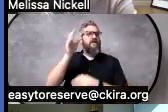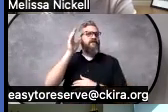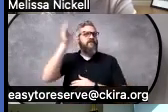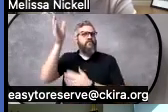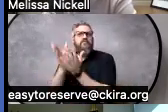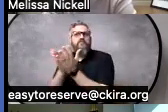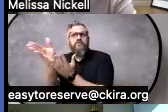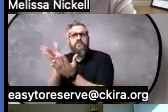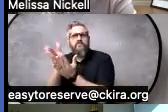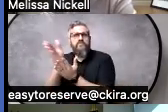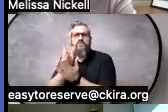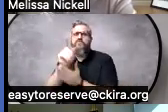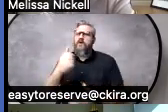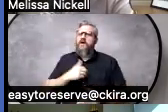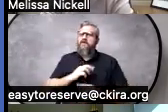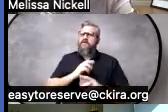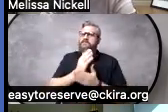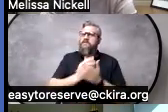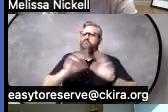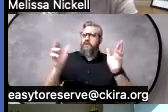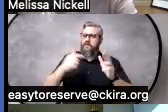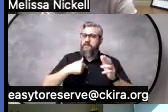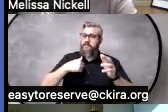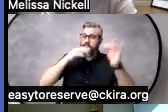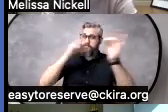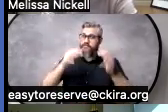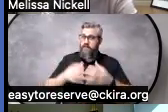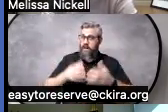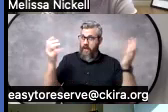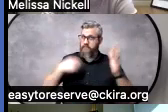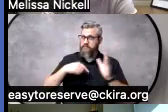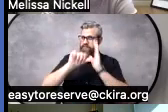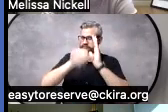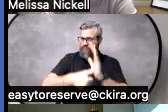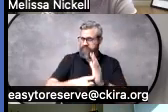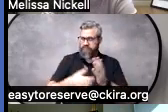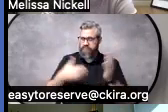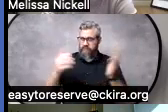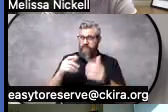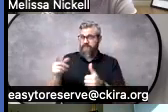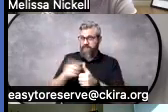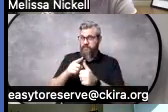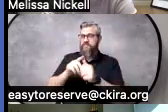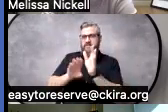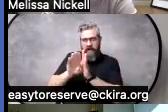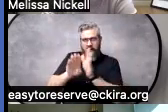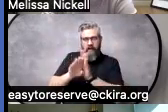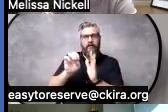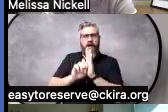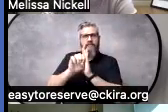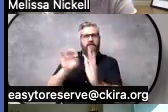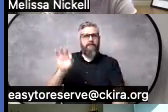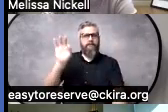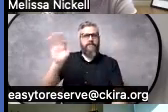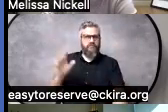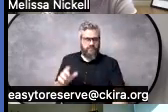some. And yeah, so I said a whole lot, but what I want to reiterate is craft an elevator pitch first, or at least that's what I would do. You